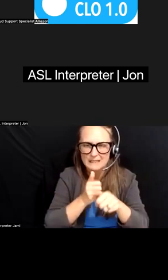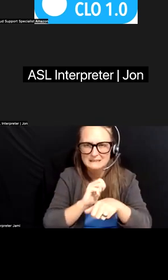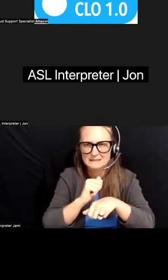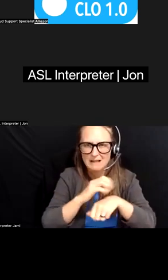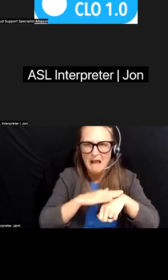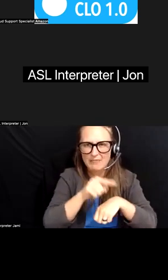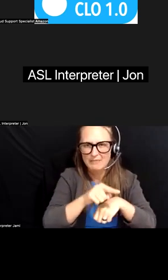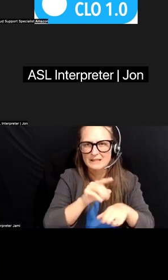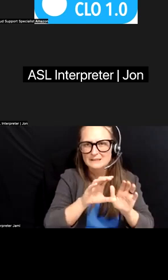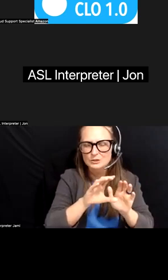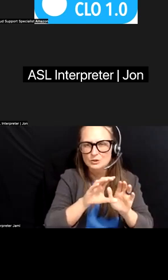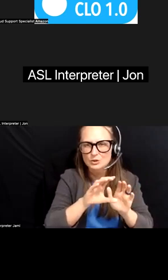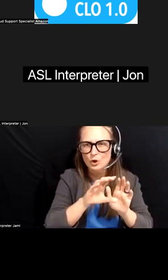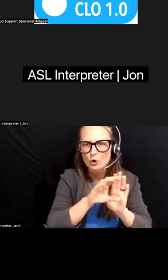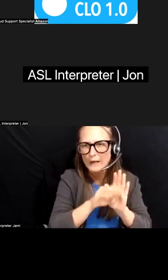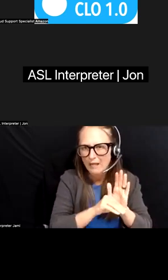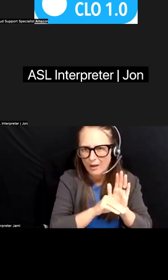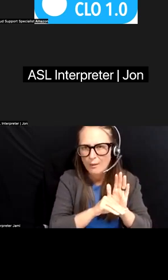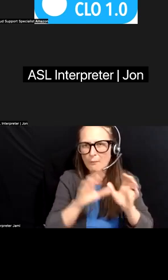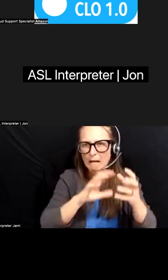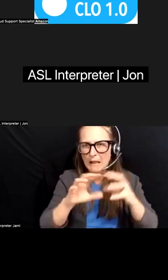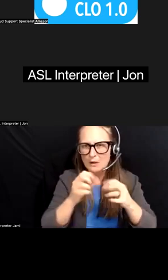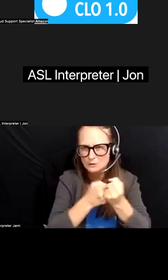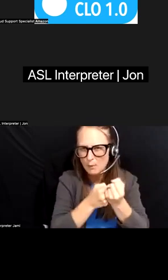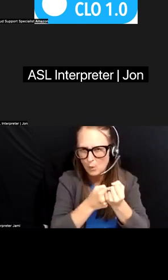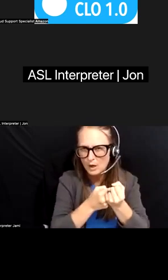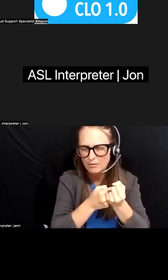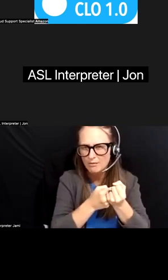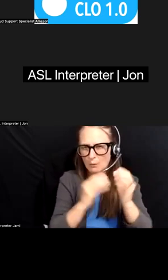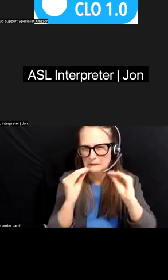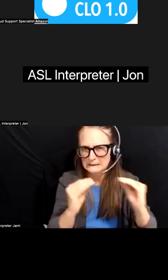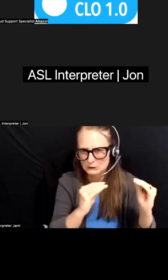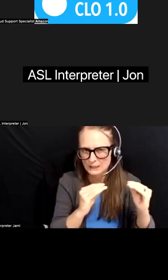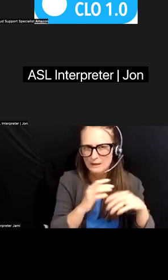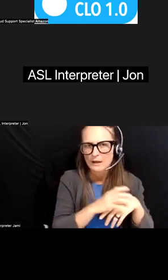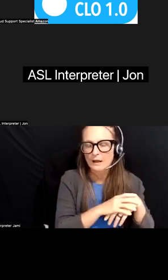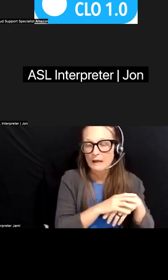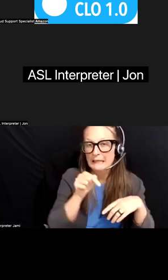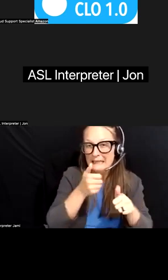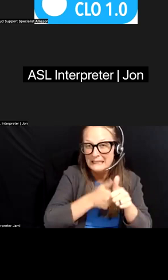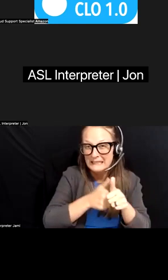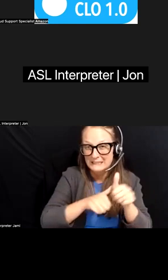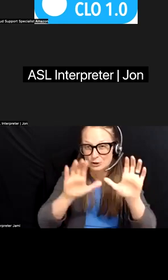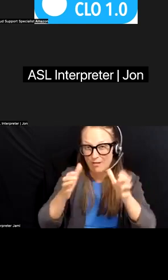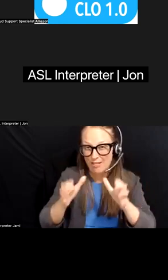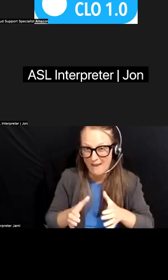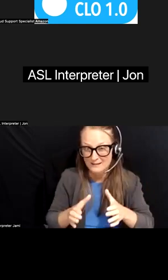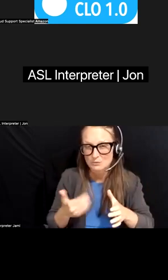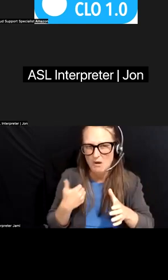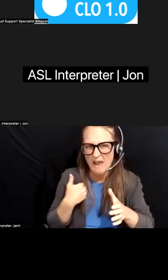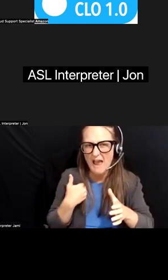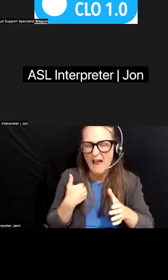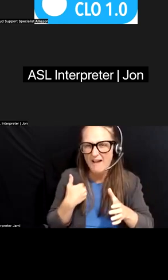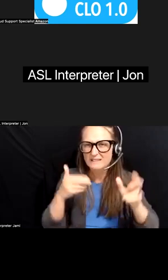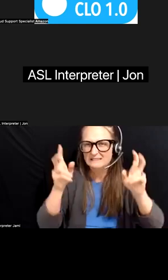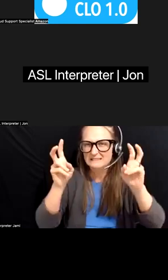cloud support curriculum that we're covering. Each class, we're going to have a series of topics. You